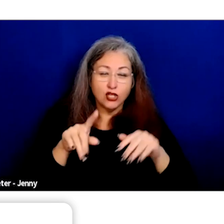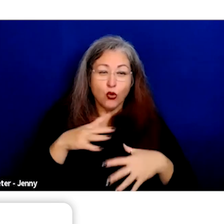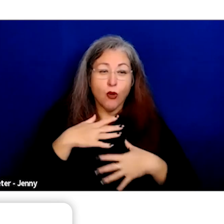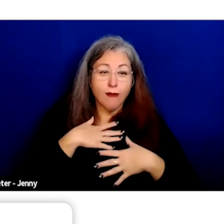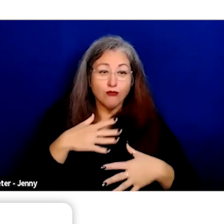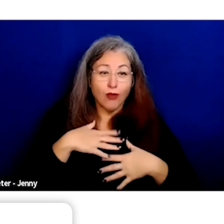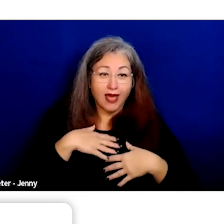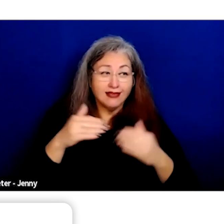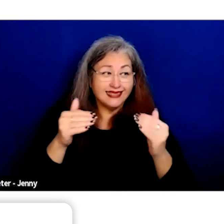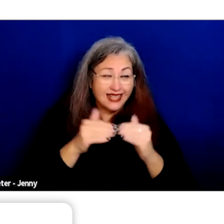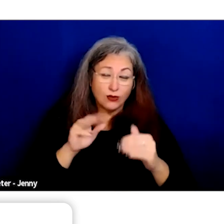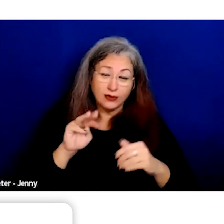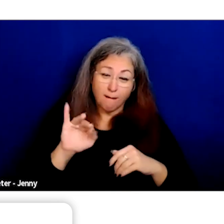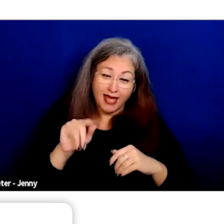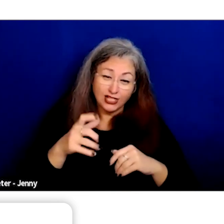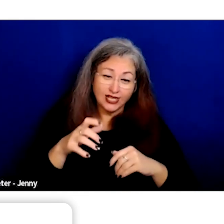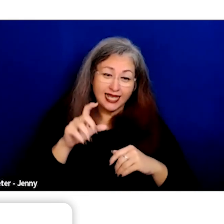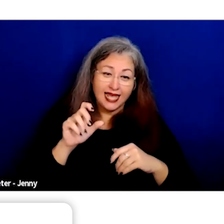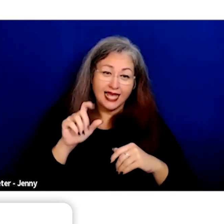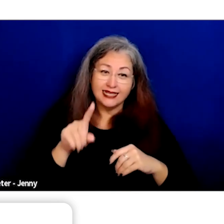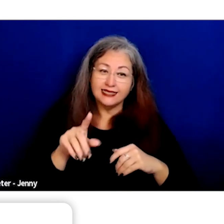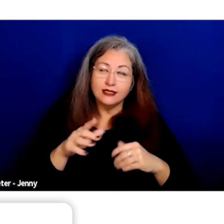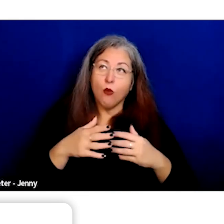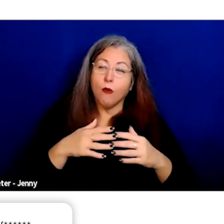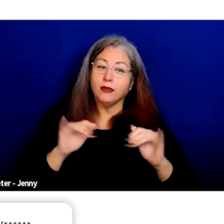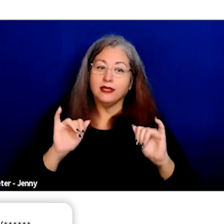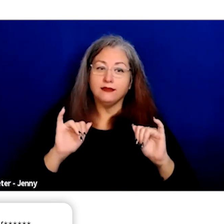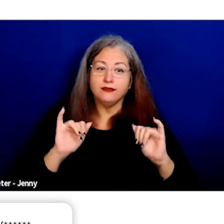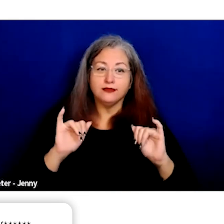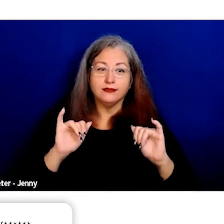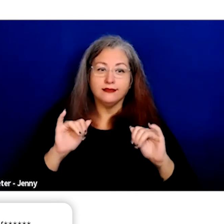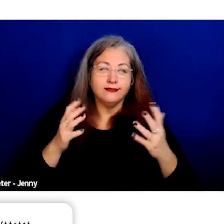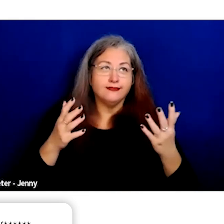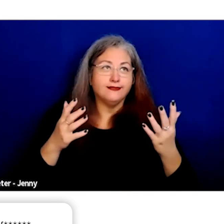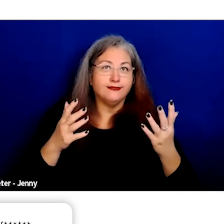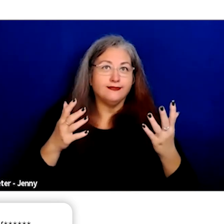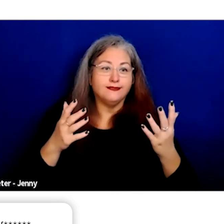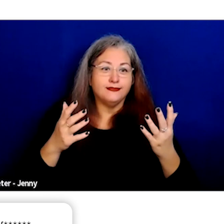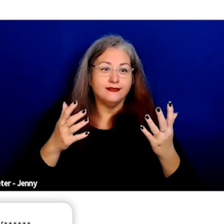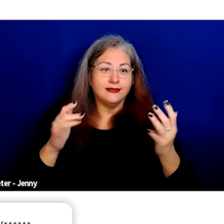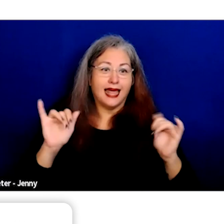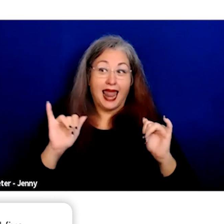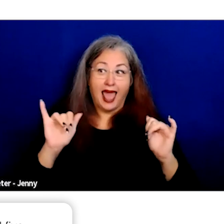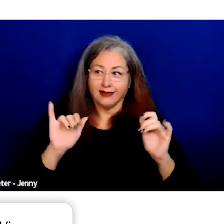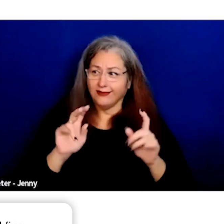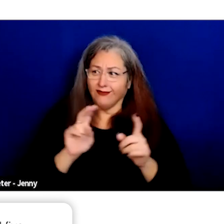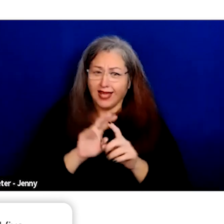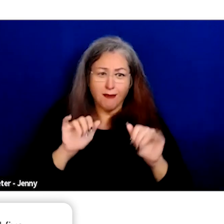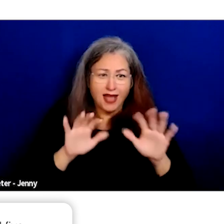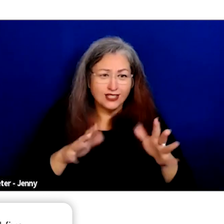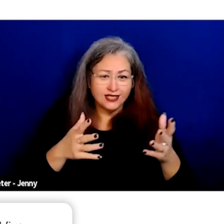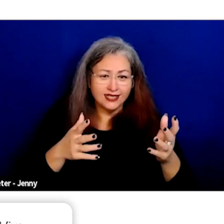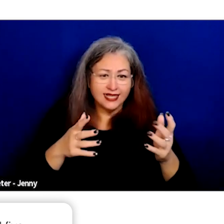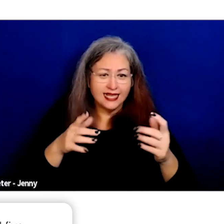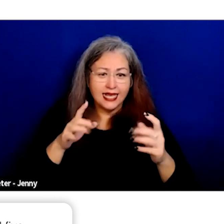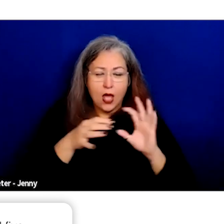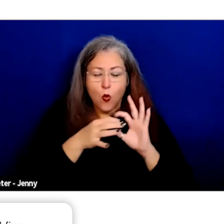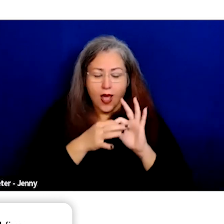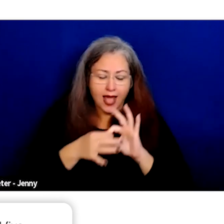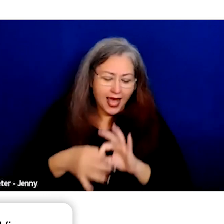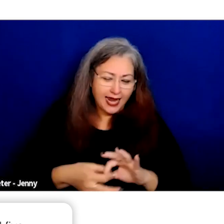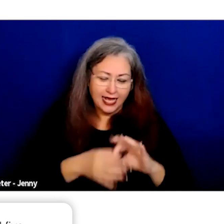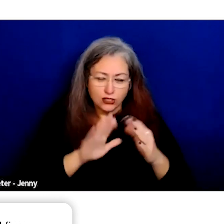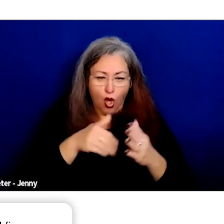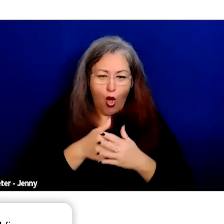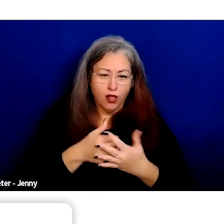magic. It goes it's like, I don't even understand, like, it's fucking magic. Like, it connects all